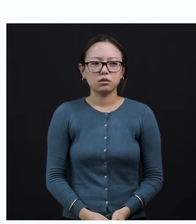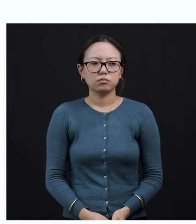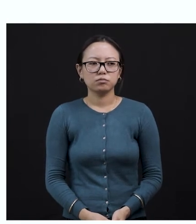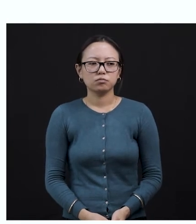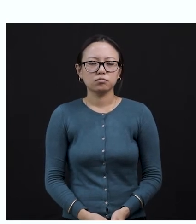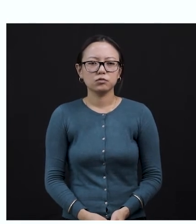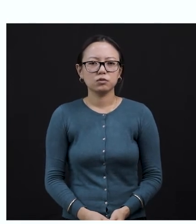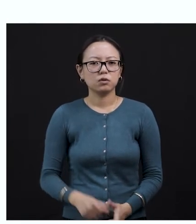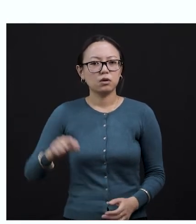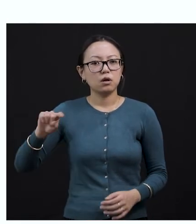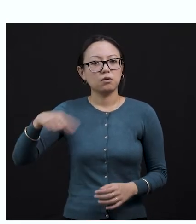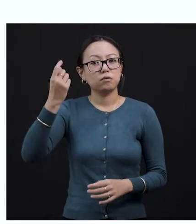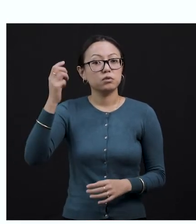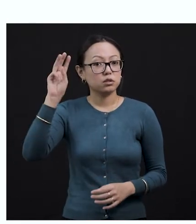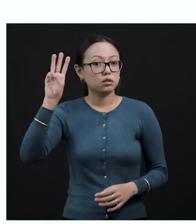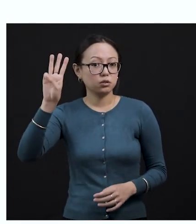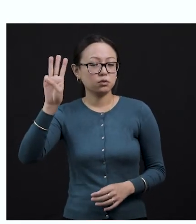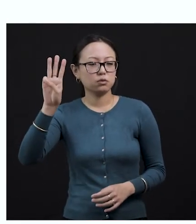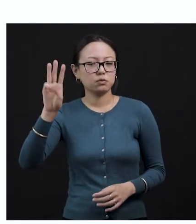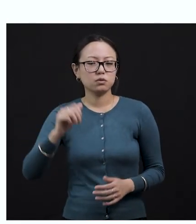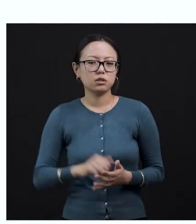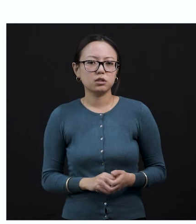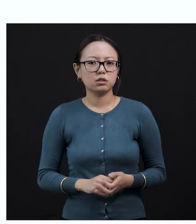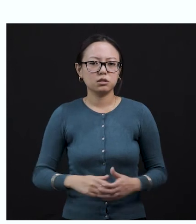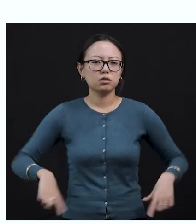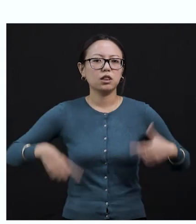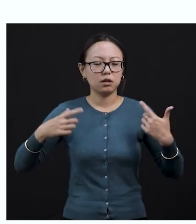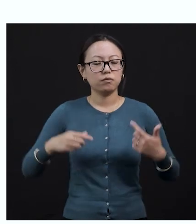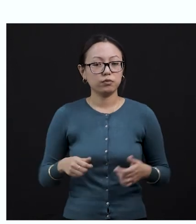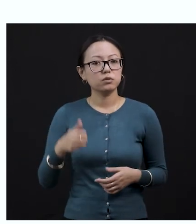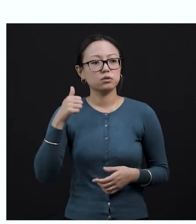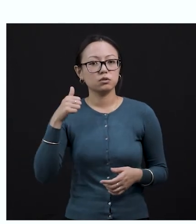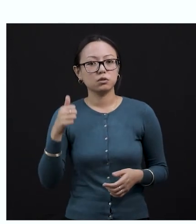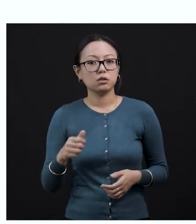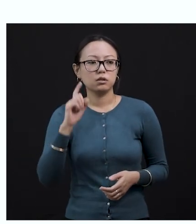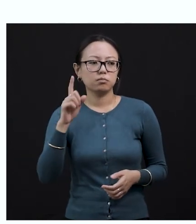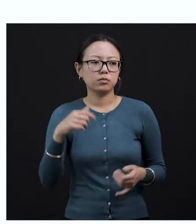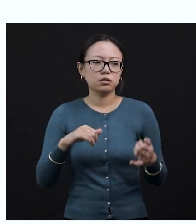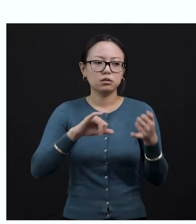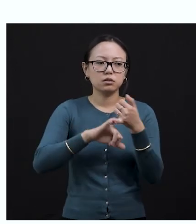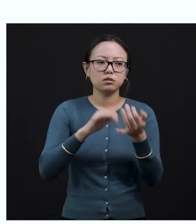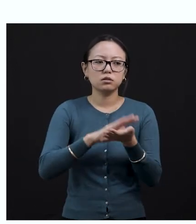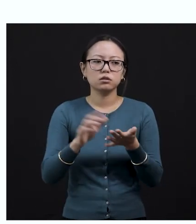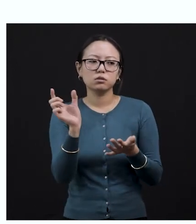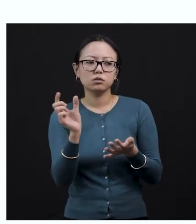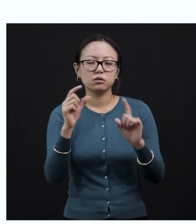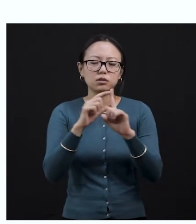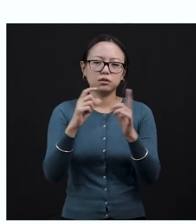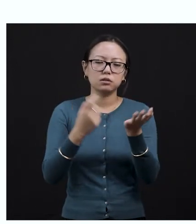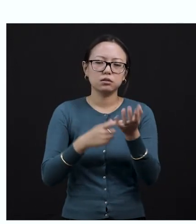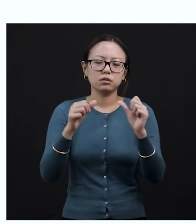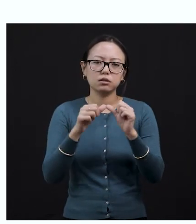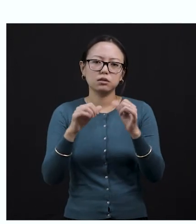other 3, because for them they have to do all the cleaning jobs in the society. So some of the people, especially